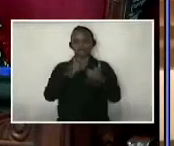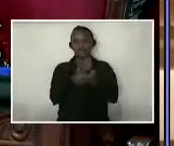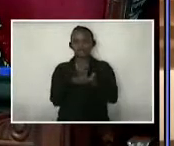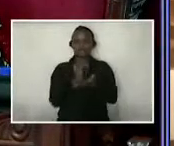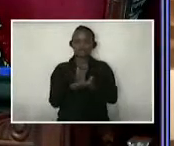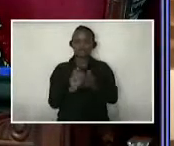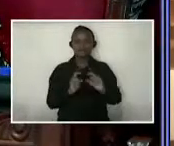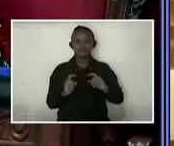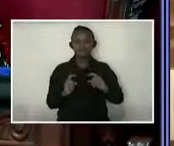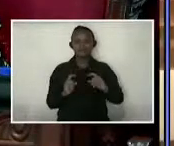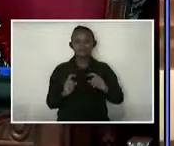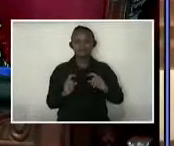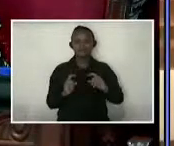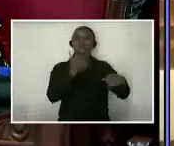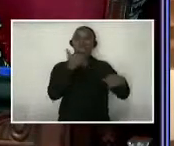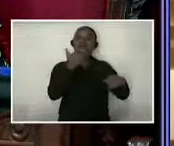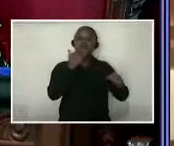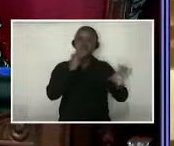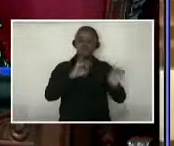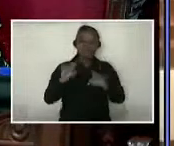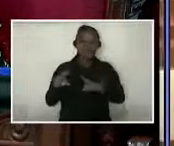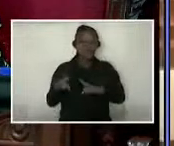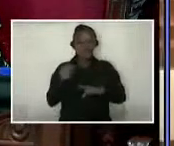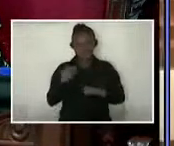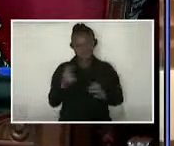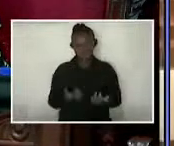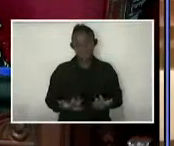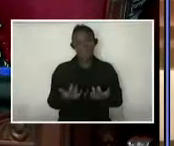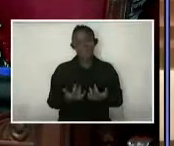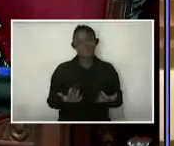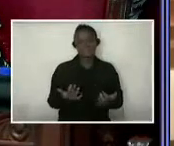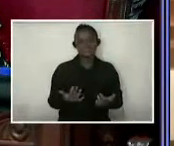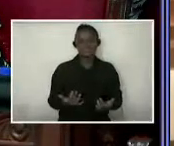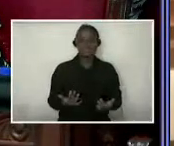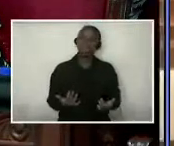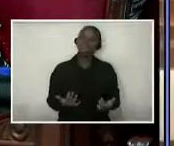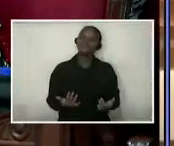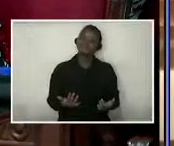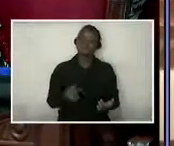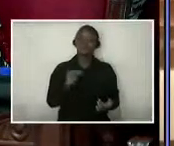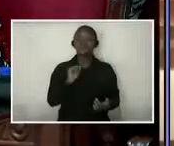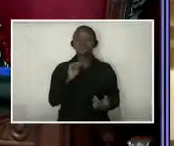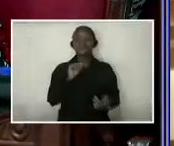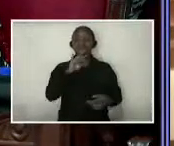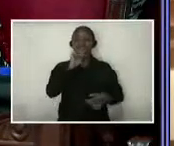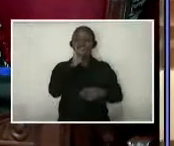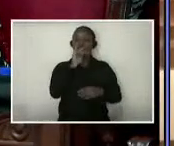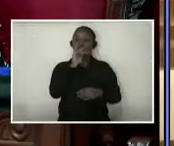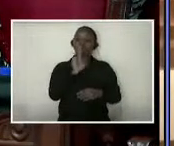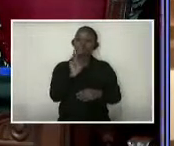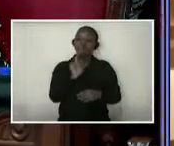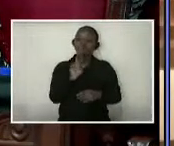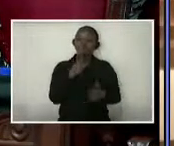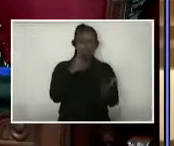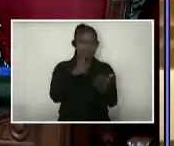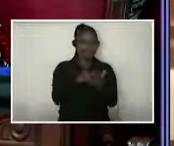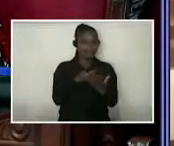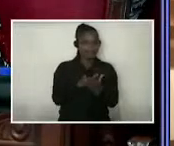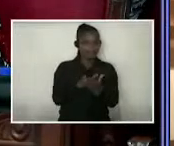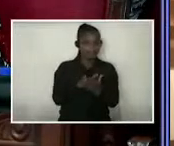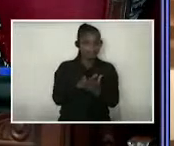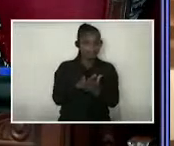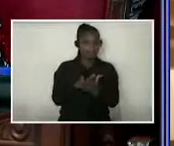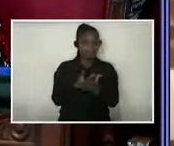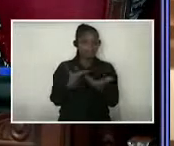governance ultimately depends on political maturity and the ability and will to govern across